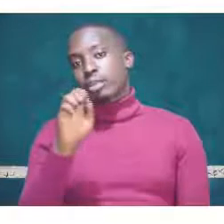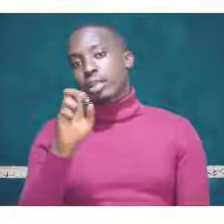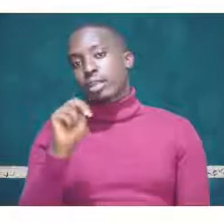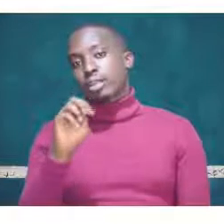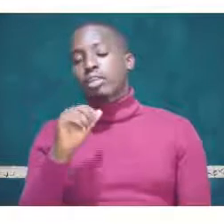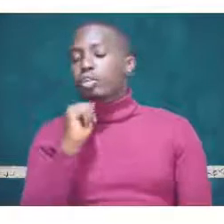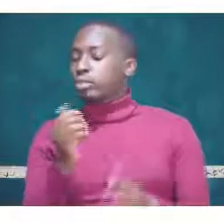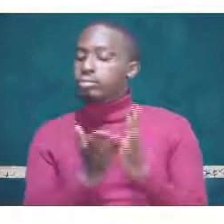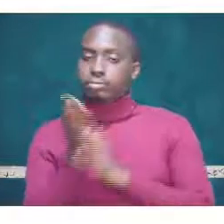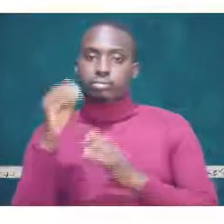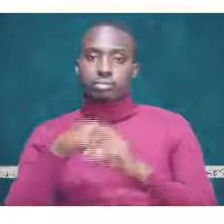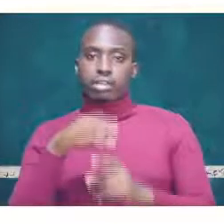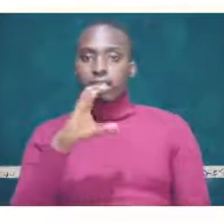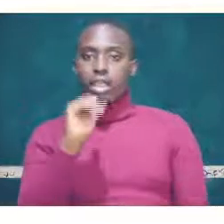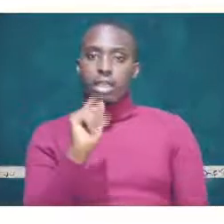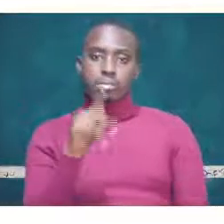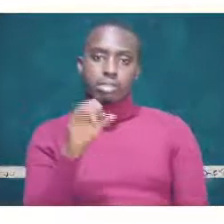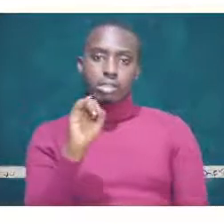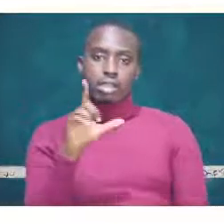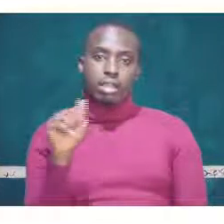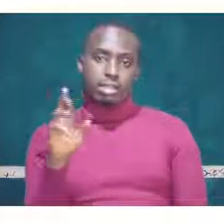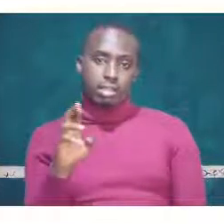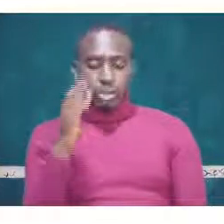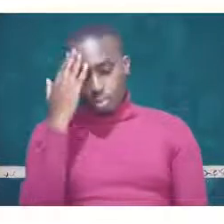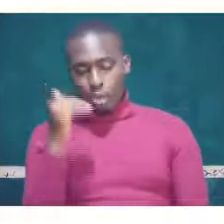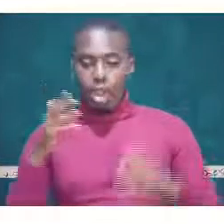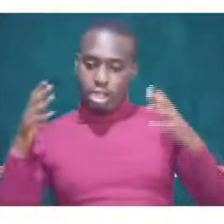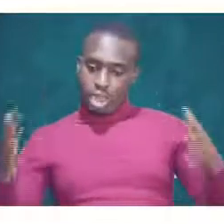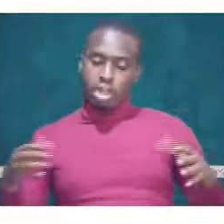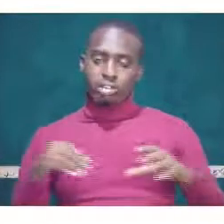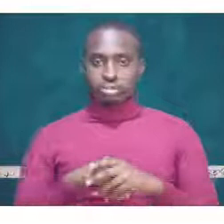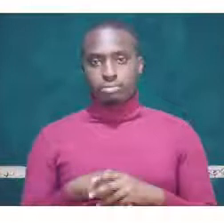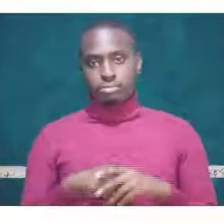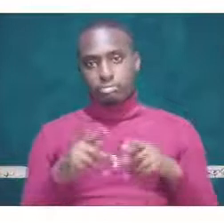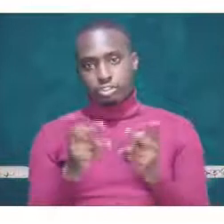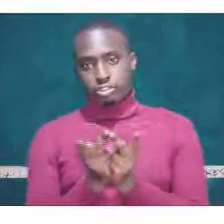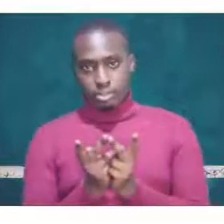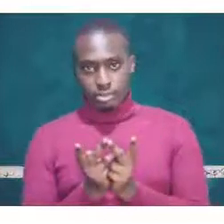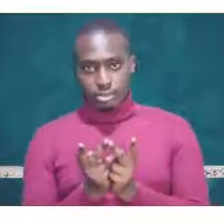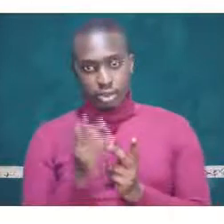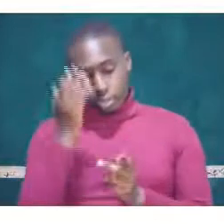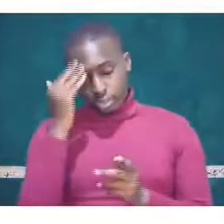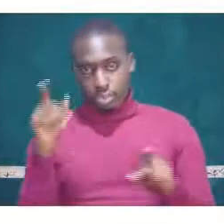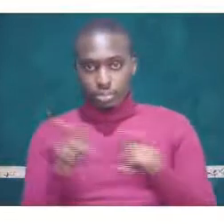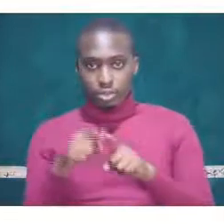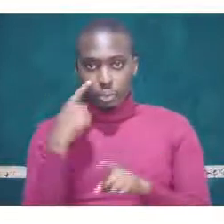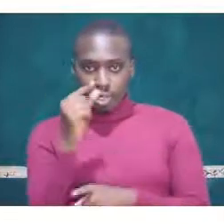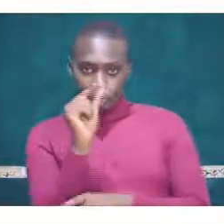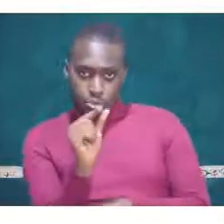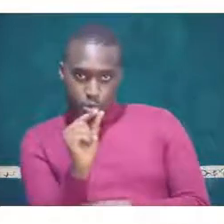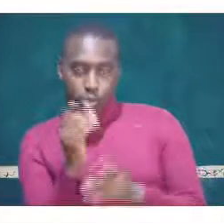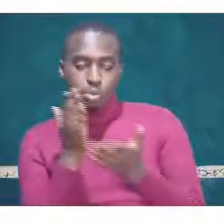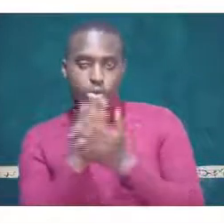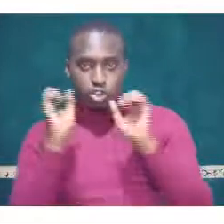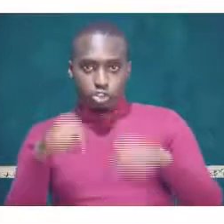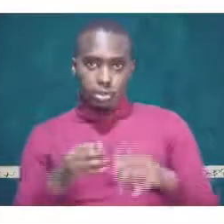through the capillary walls because they are large in size, because we consider as smaller molecules can just be